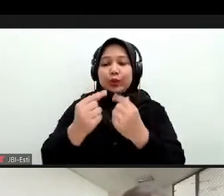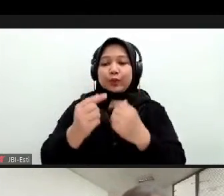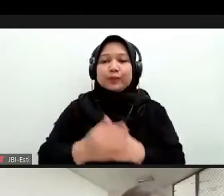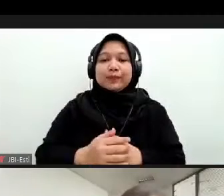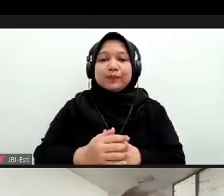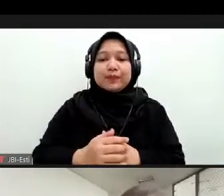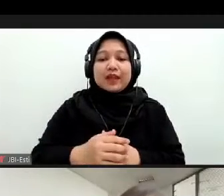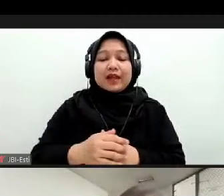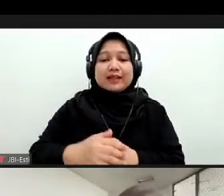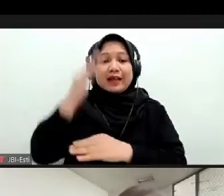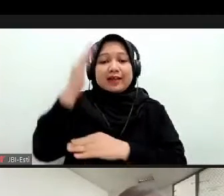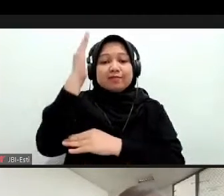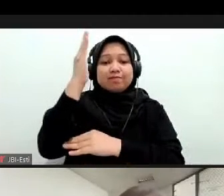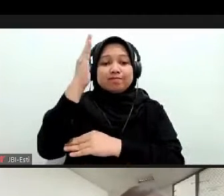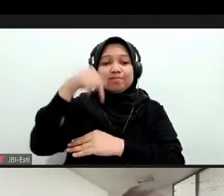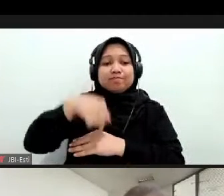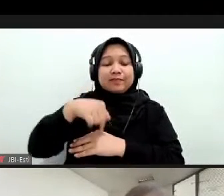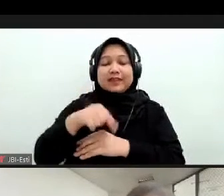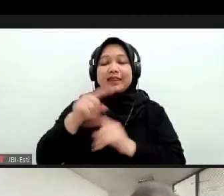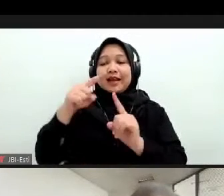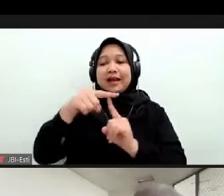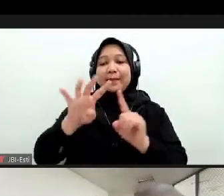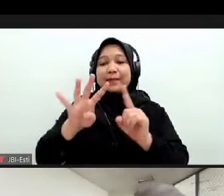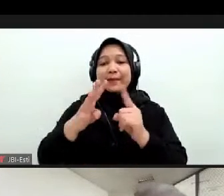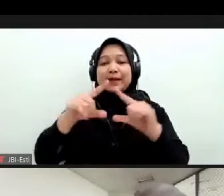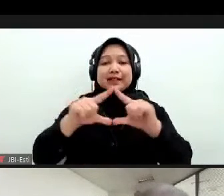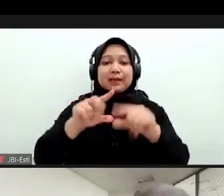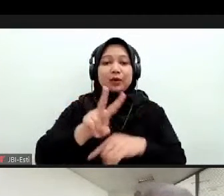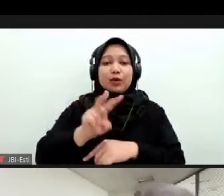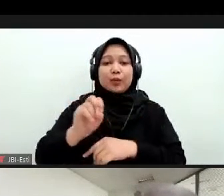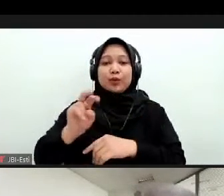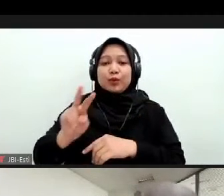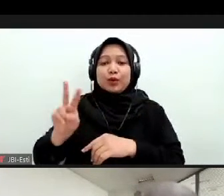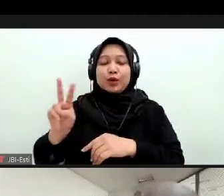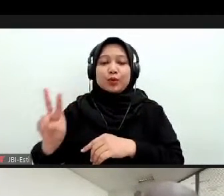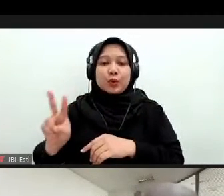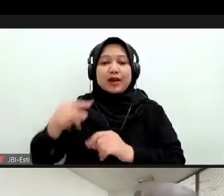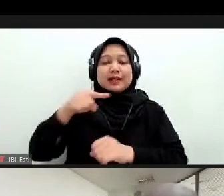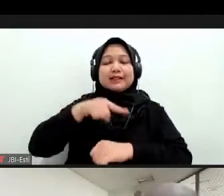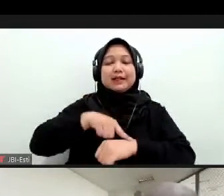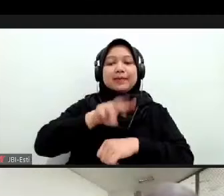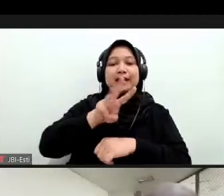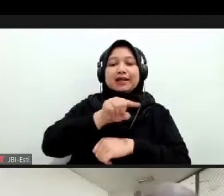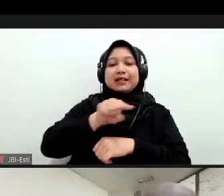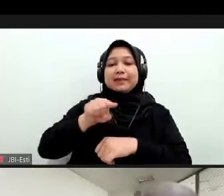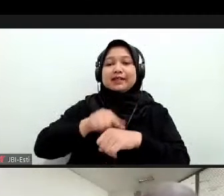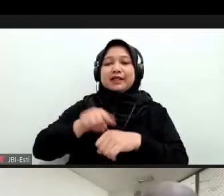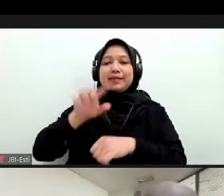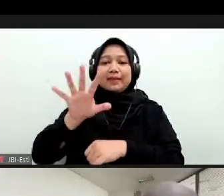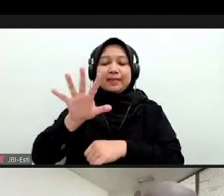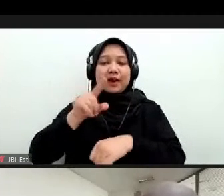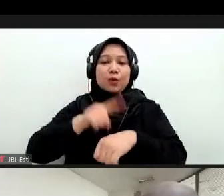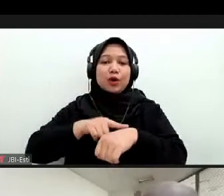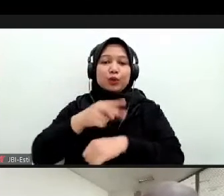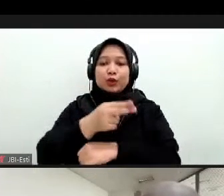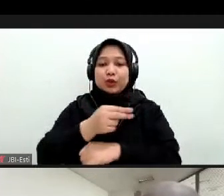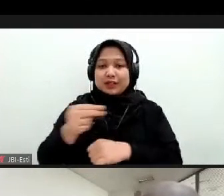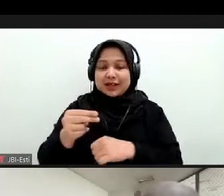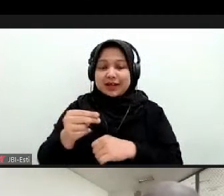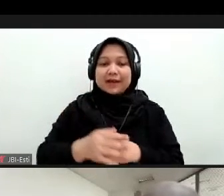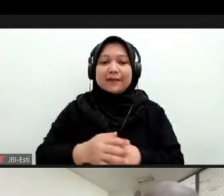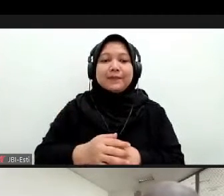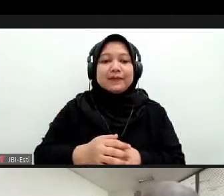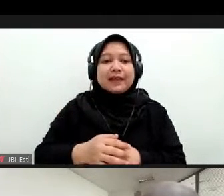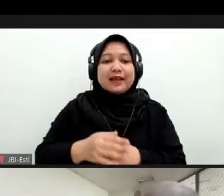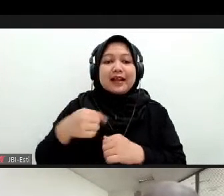is being held today on April 14th, 2020 at 3 until 5 p.m. Eastern Indonesia time, via Zoom meetings and live